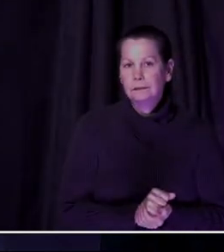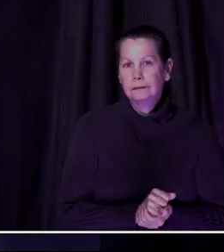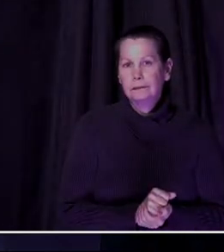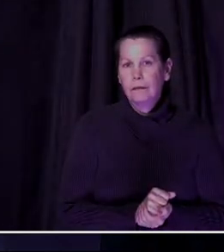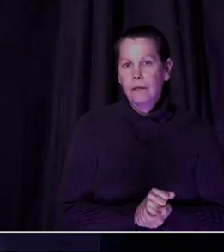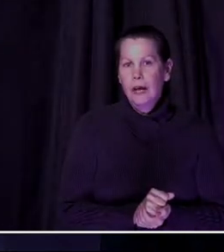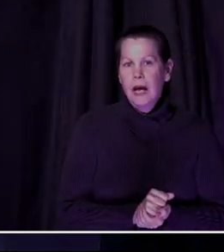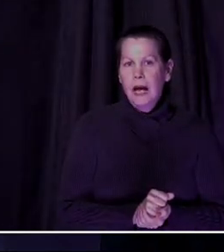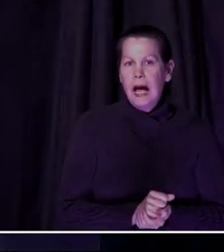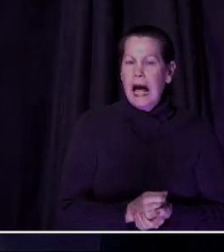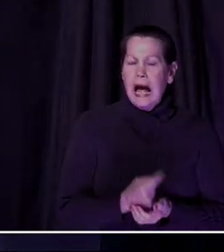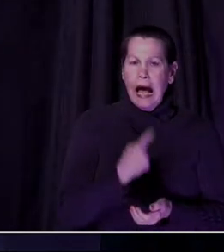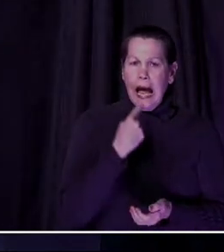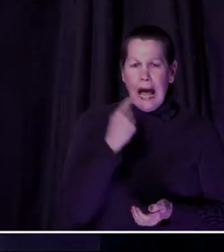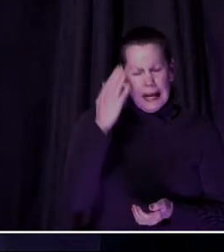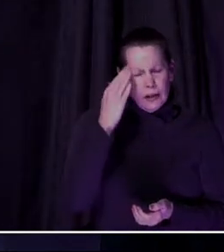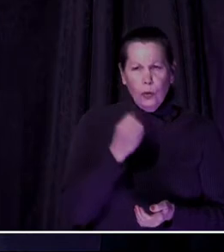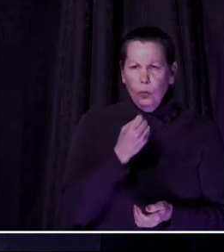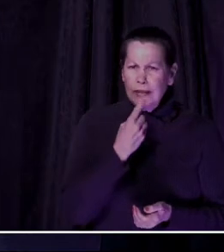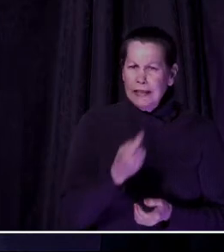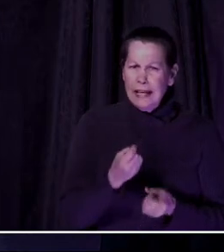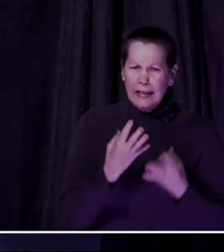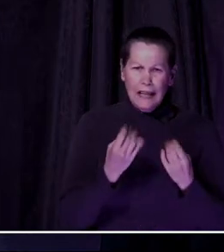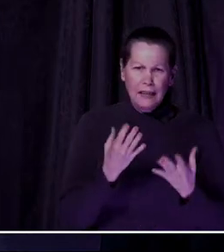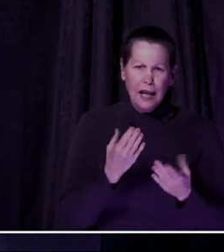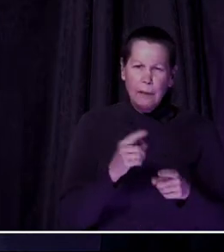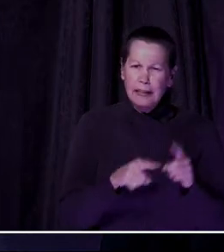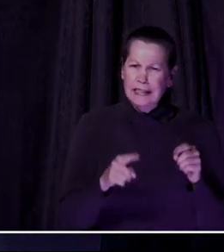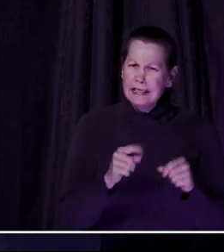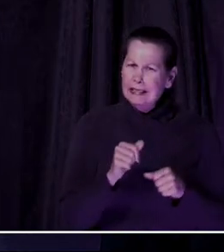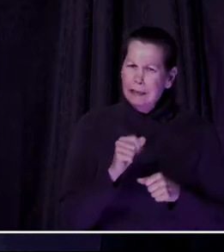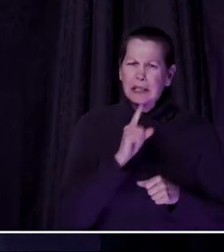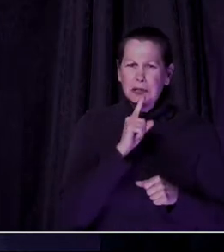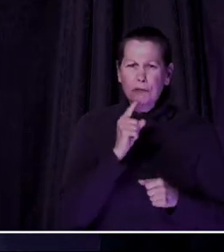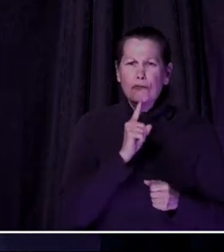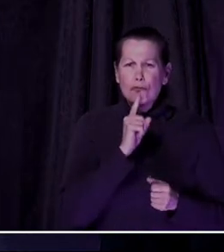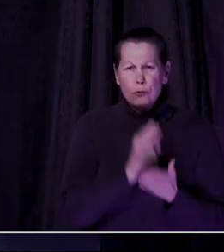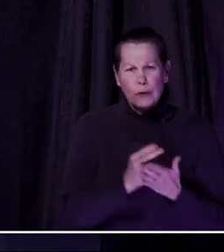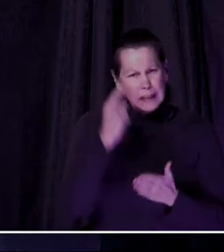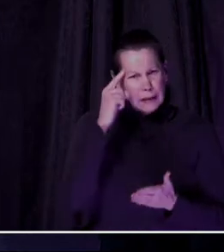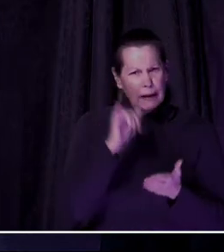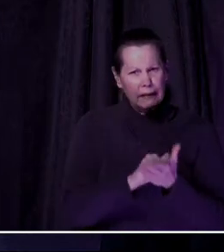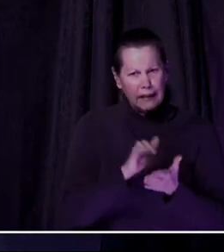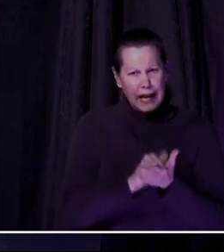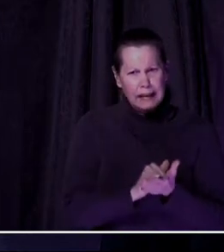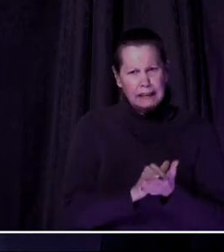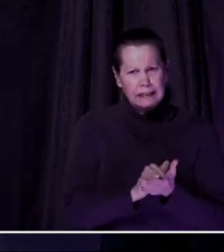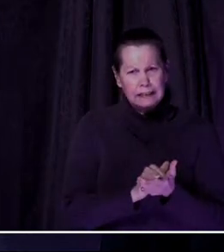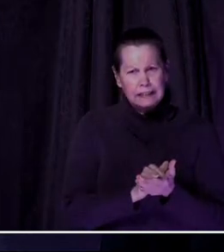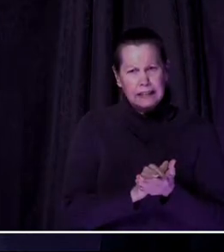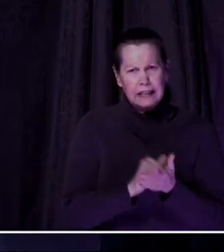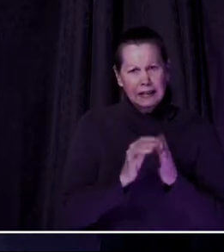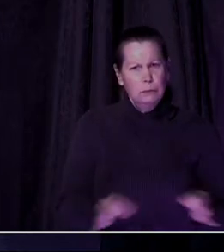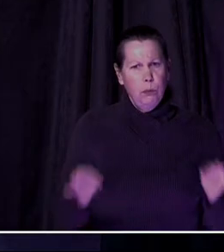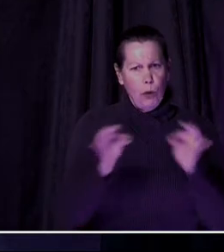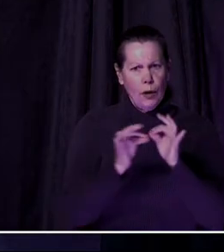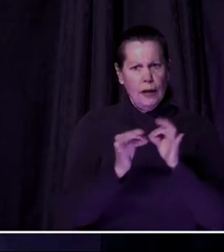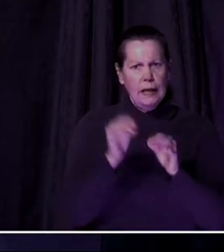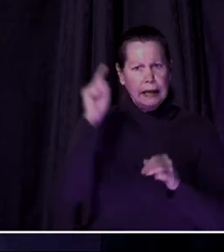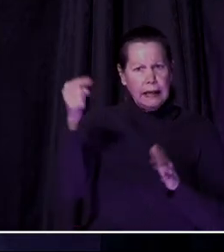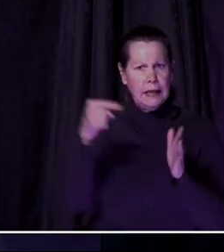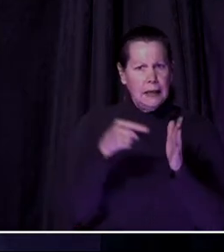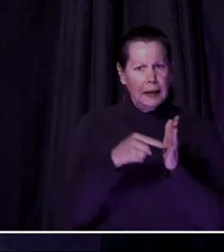I know we say that all the time, but it's not a cliche. Think about that. He paid a debt that he